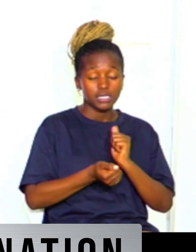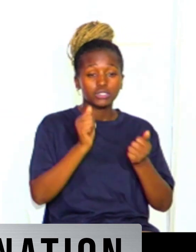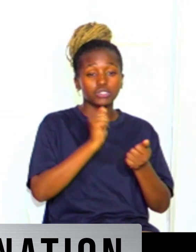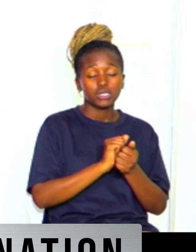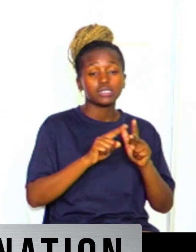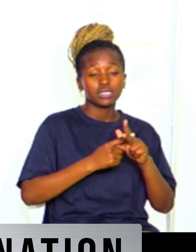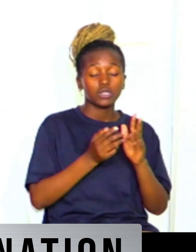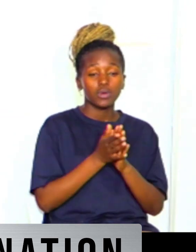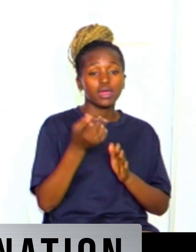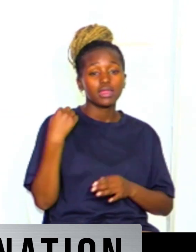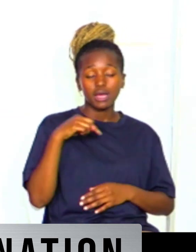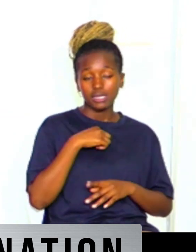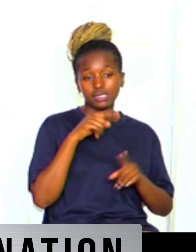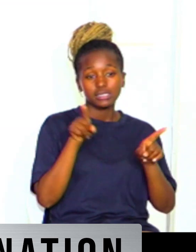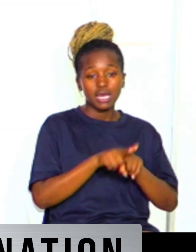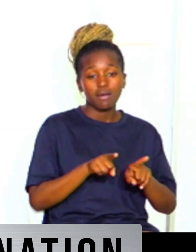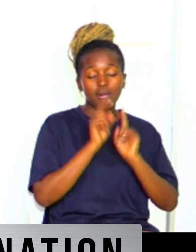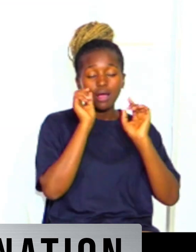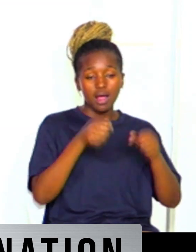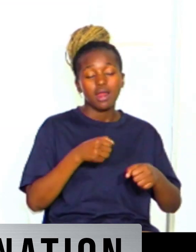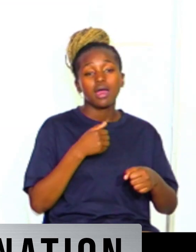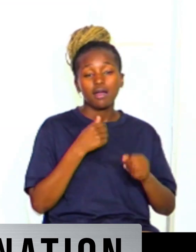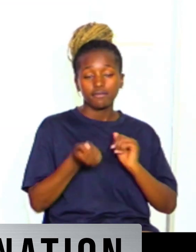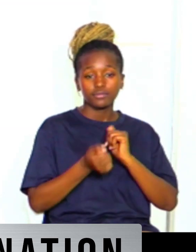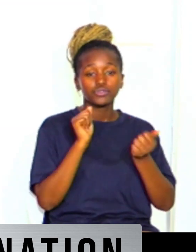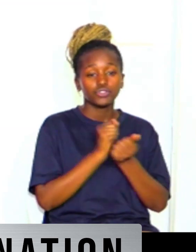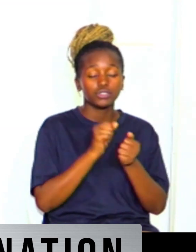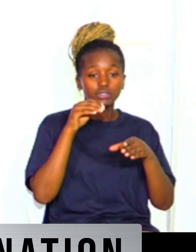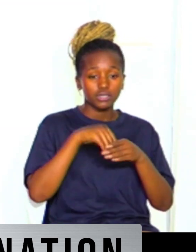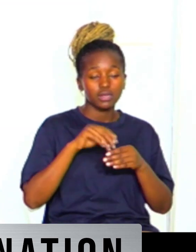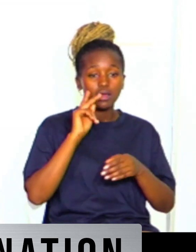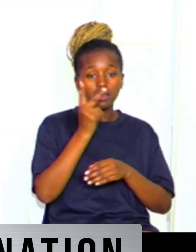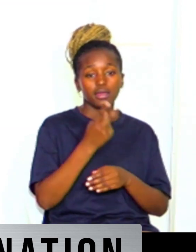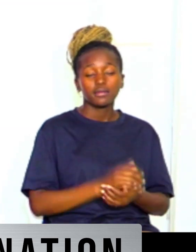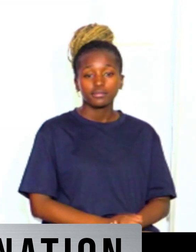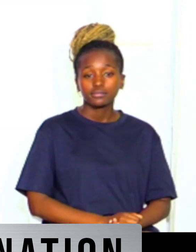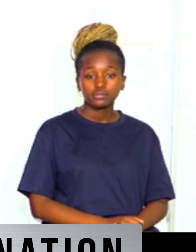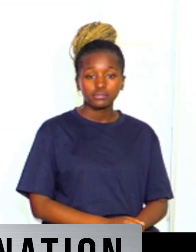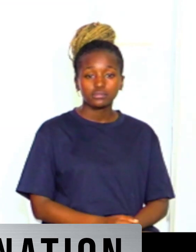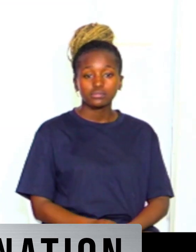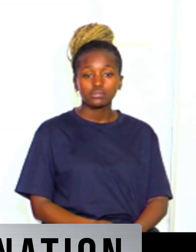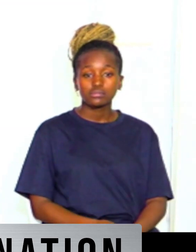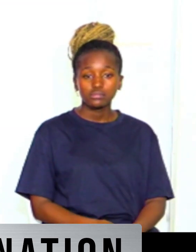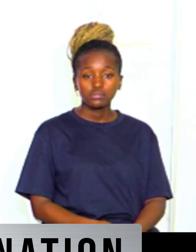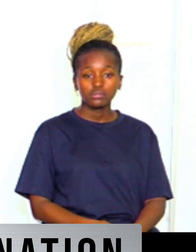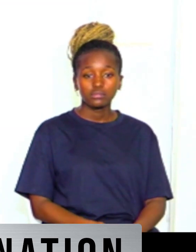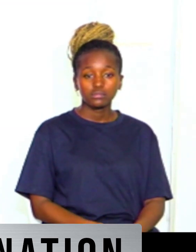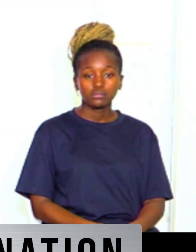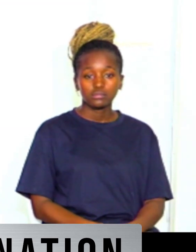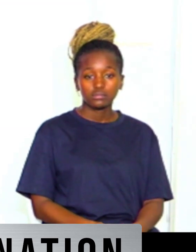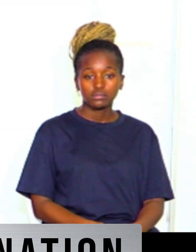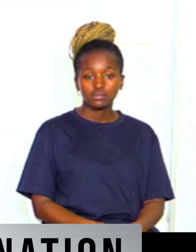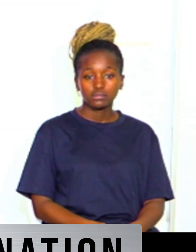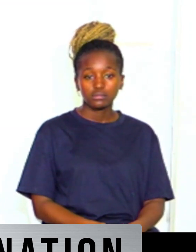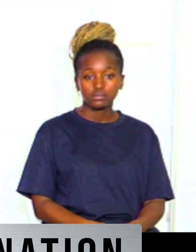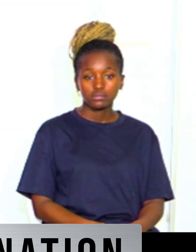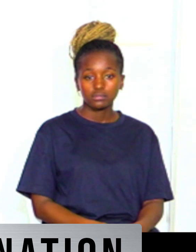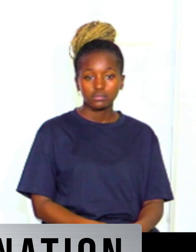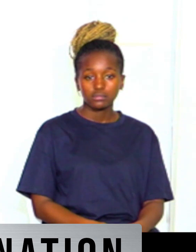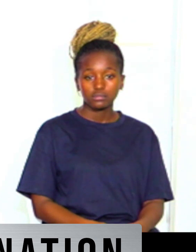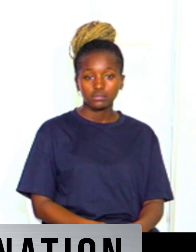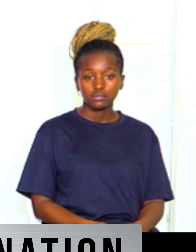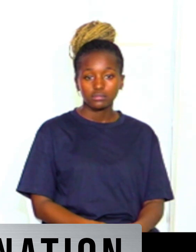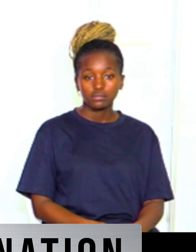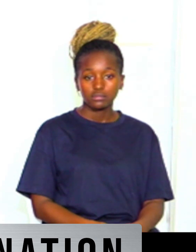to bring change in Kenya. Okay. That's what I can say. Now, probably I'll still go back